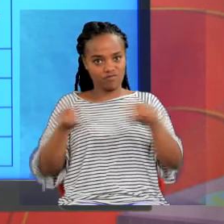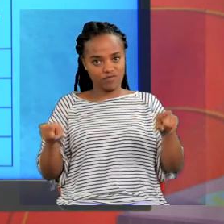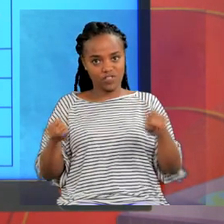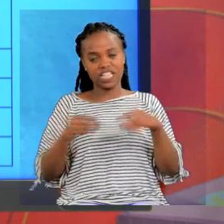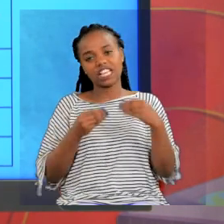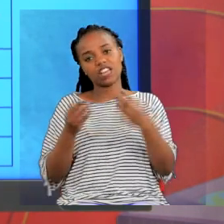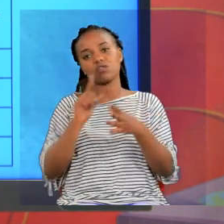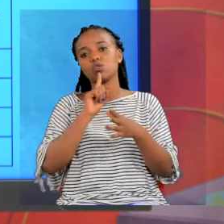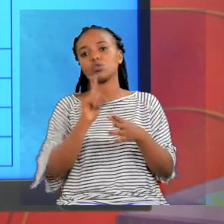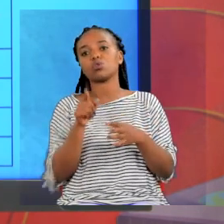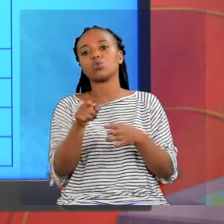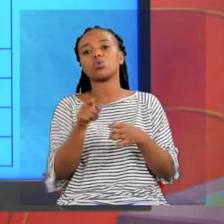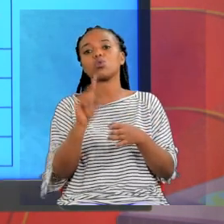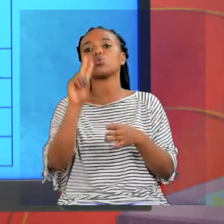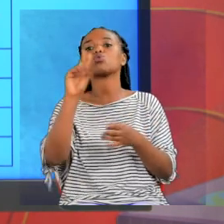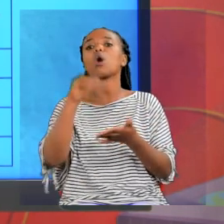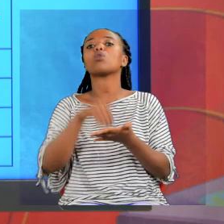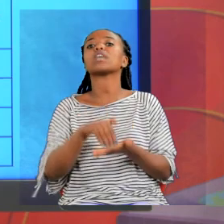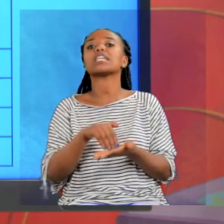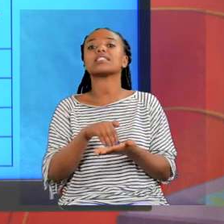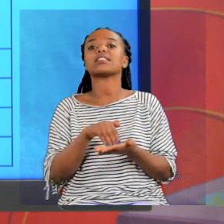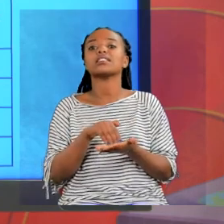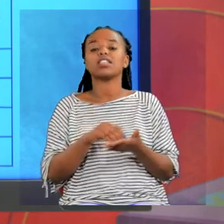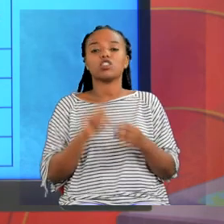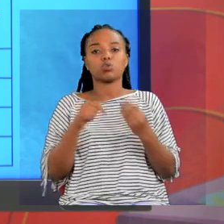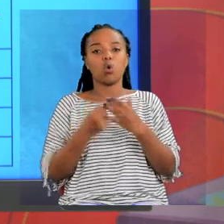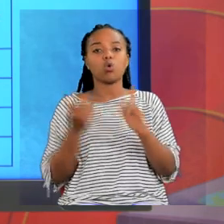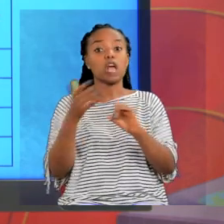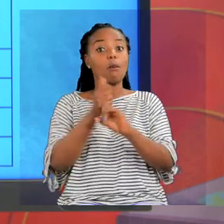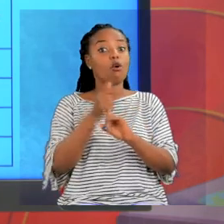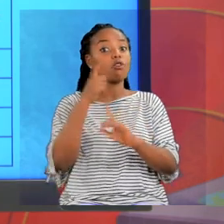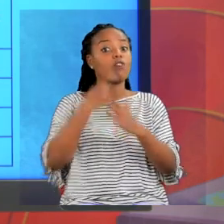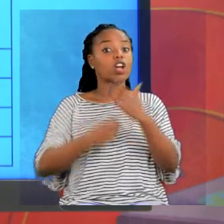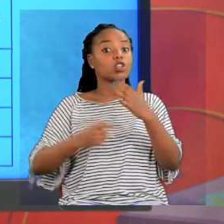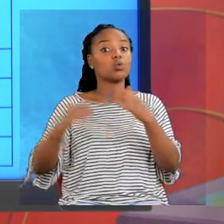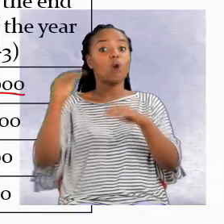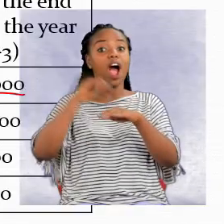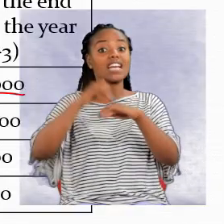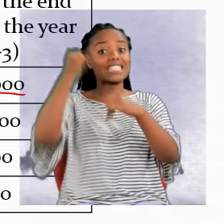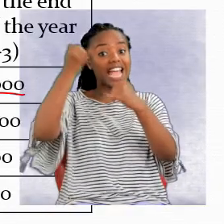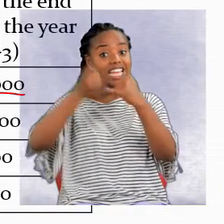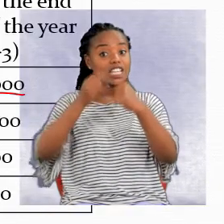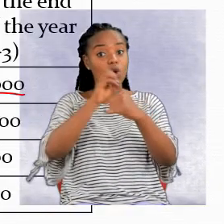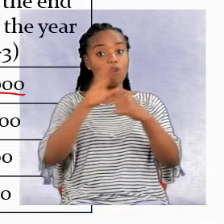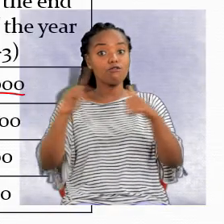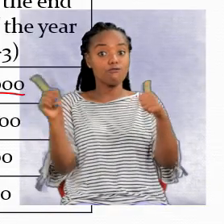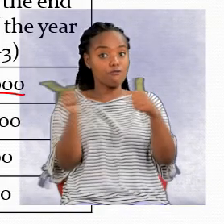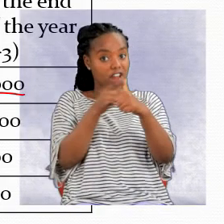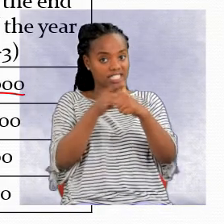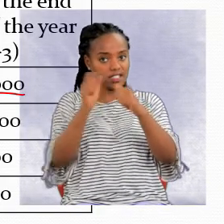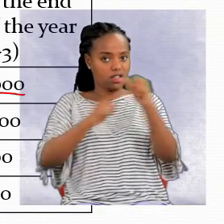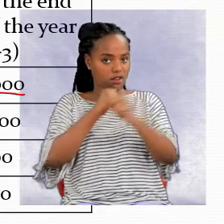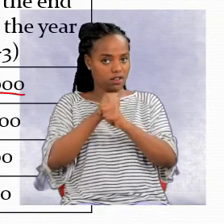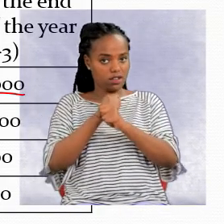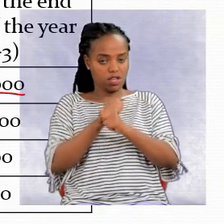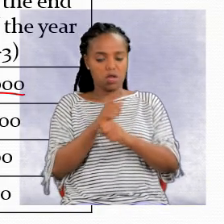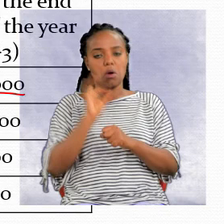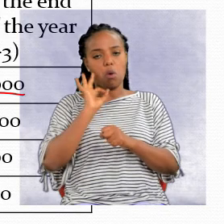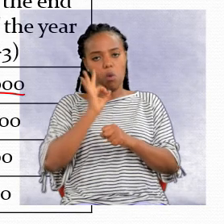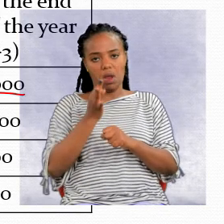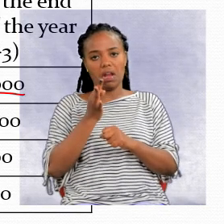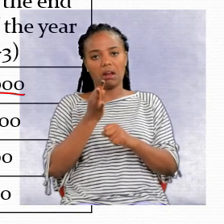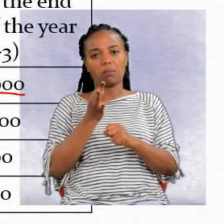you 2,000. So the book value as the end of the first year will be it